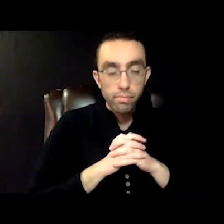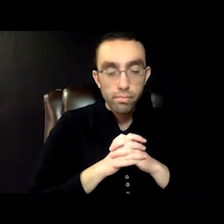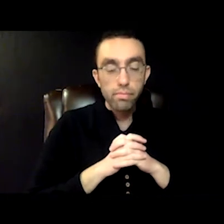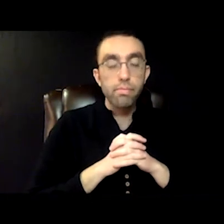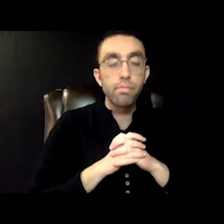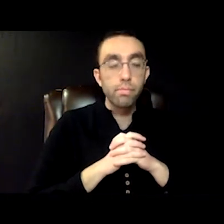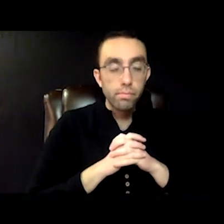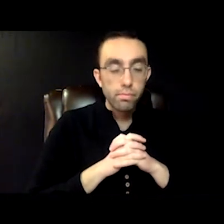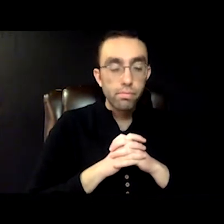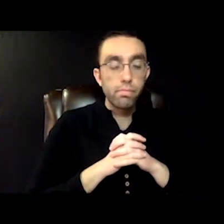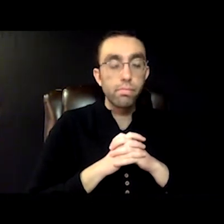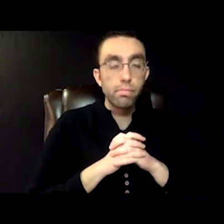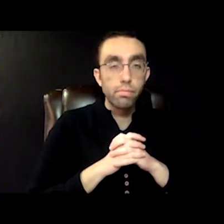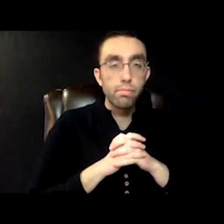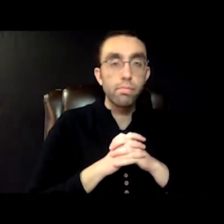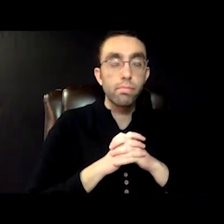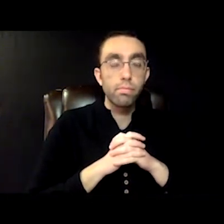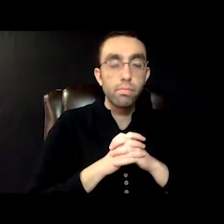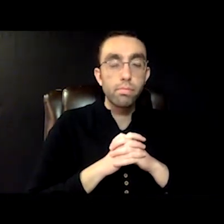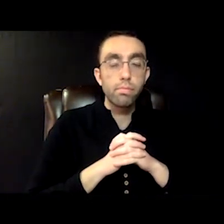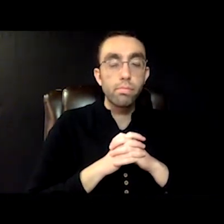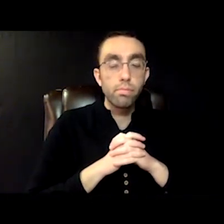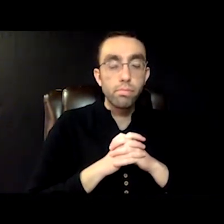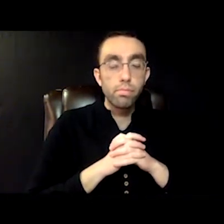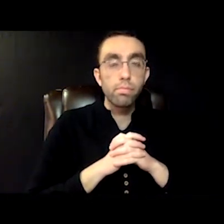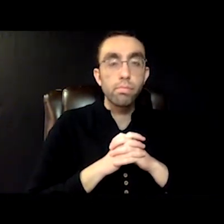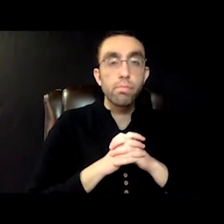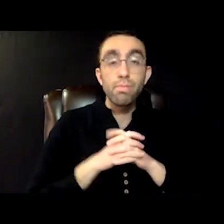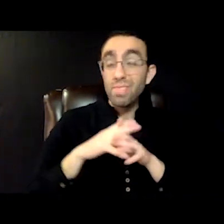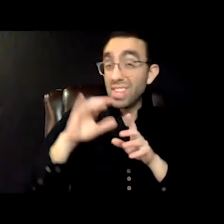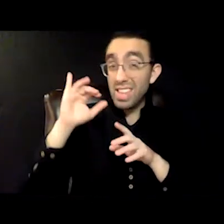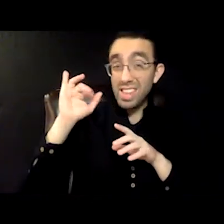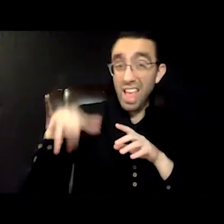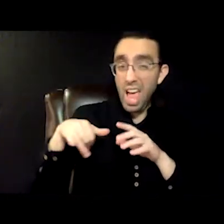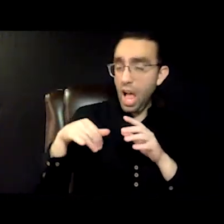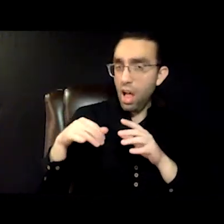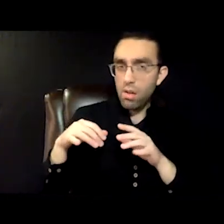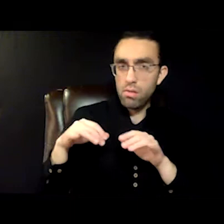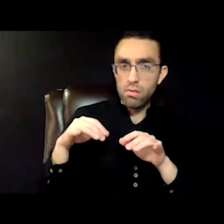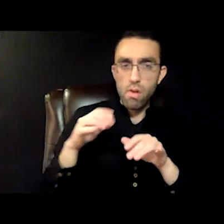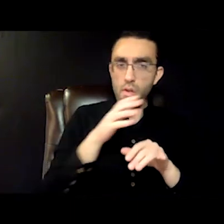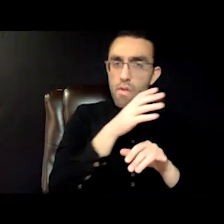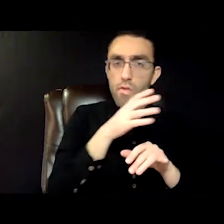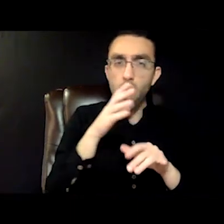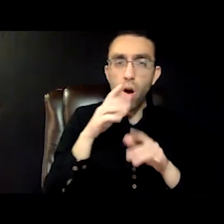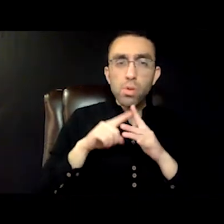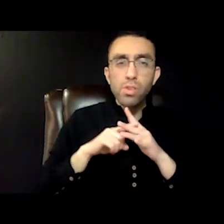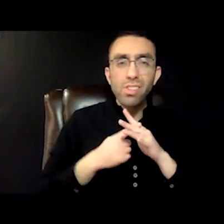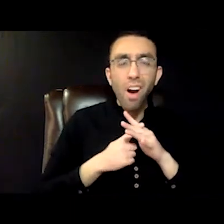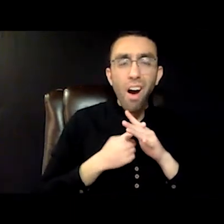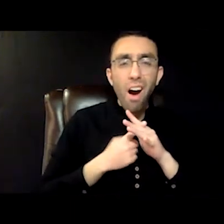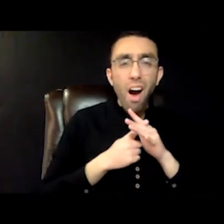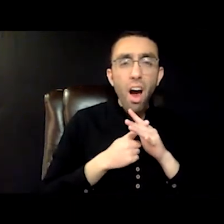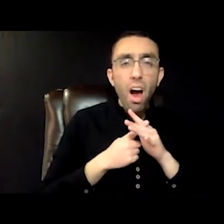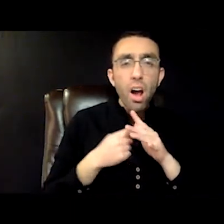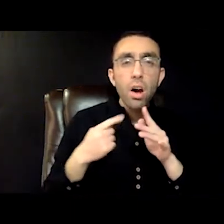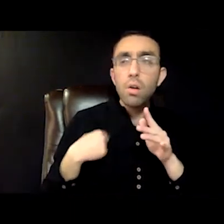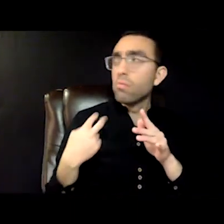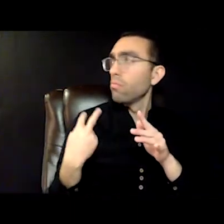We talk about the very first seeds sown in agriculture being seeds of wheat and